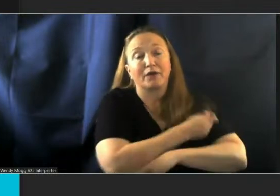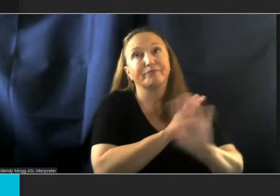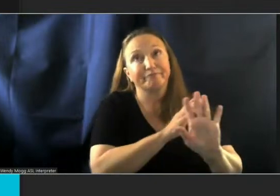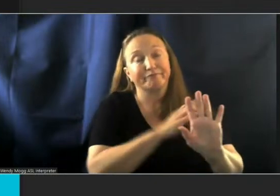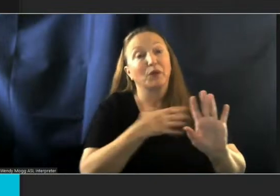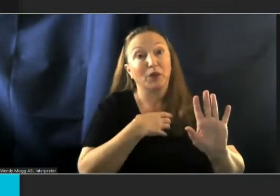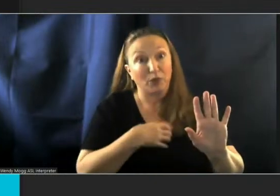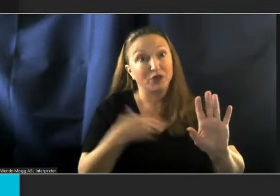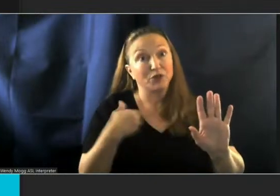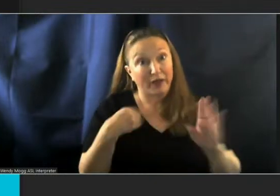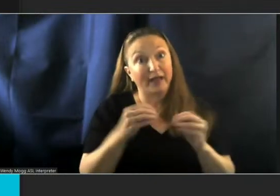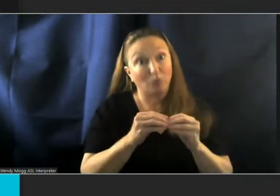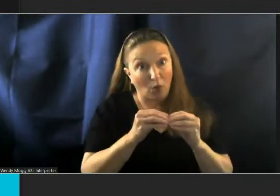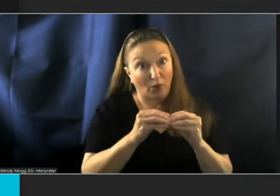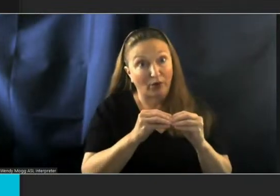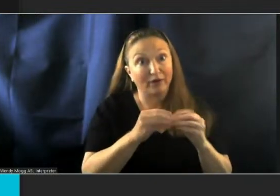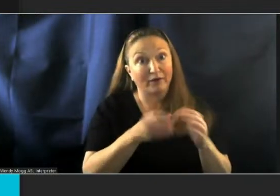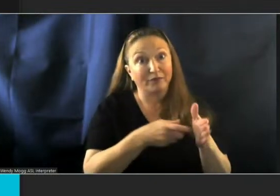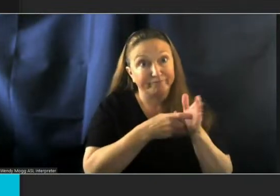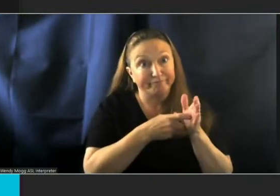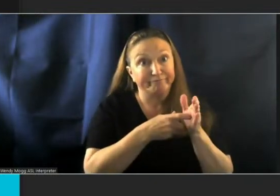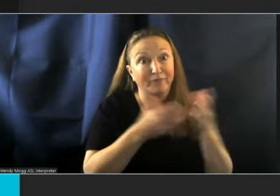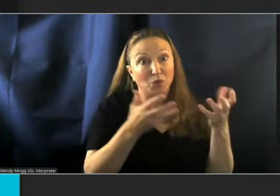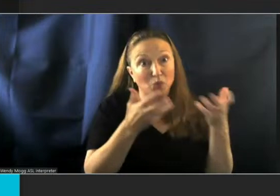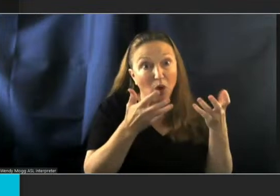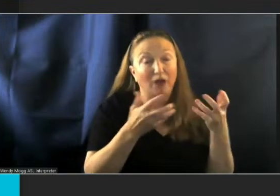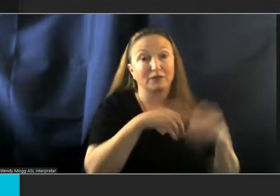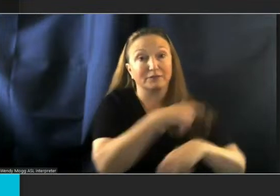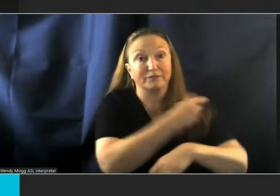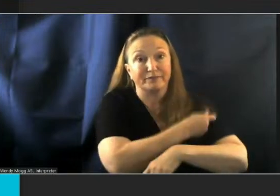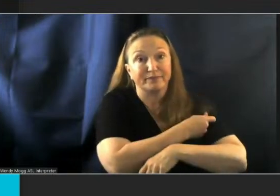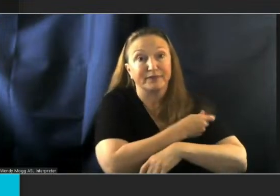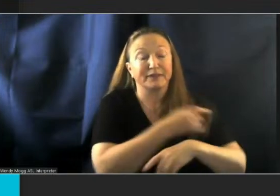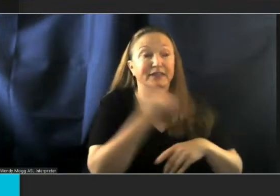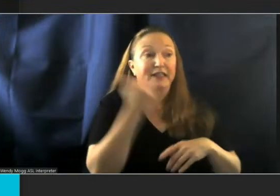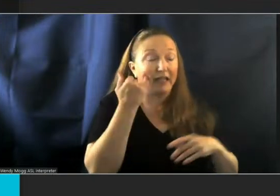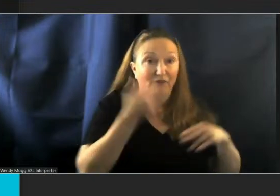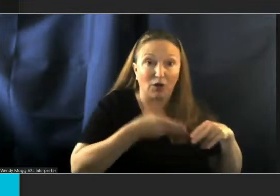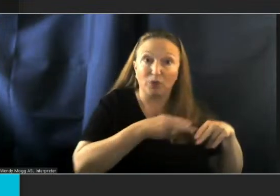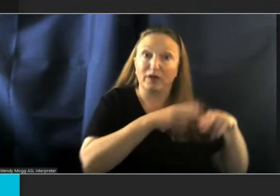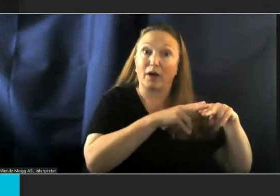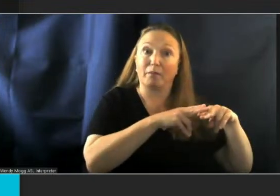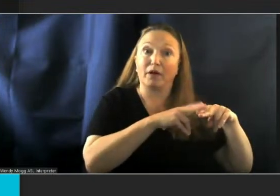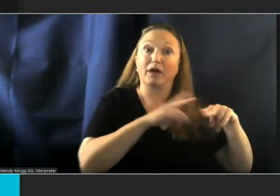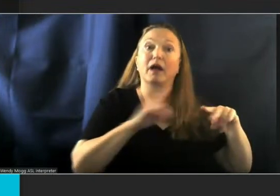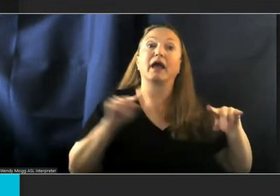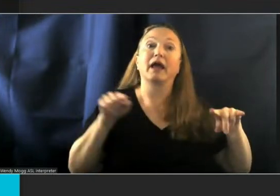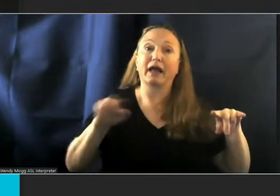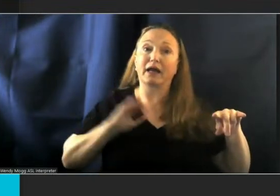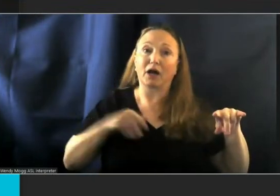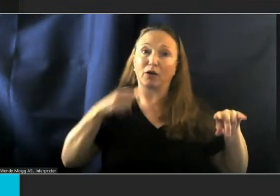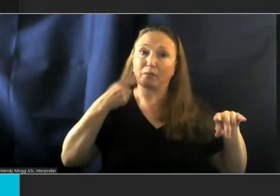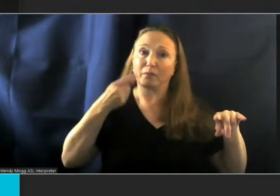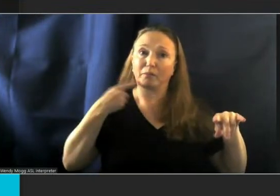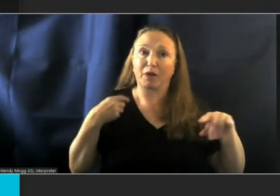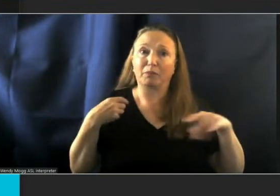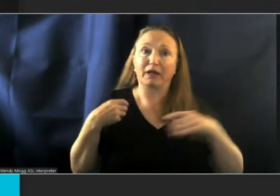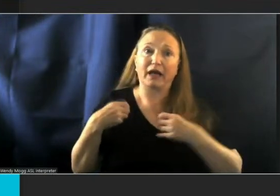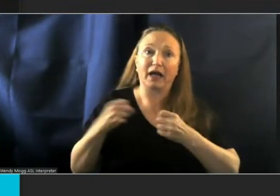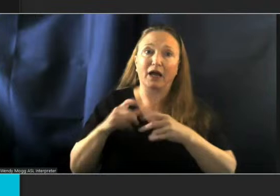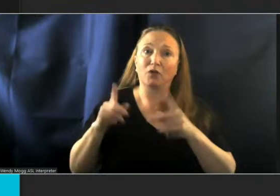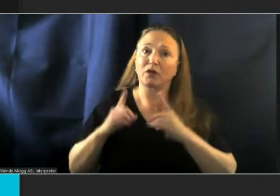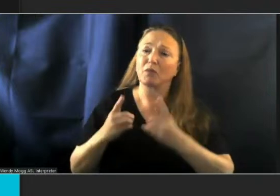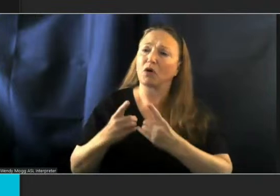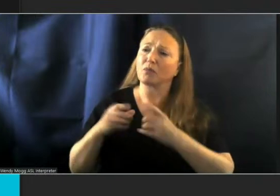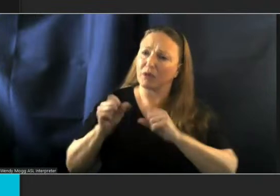and if we ever do have an increase in demand, certainly the Public Health Department can scale up and participate more